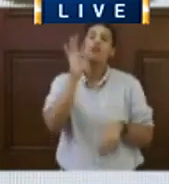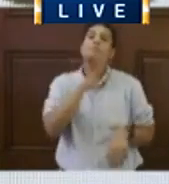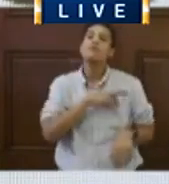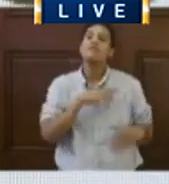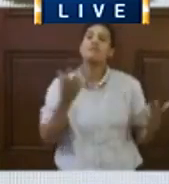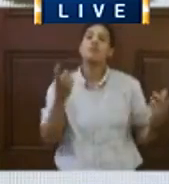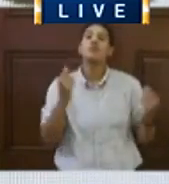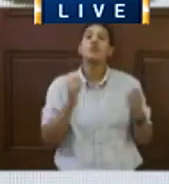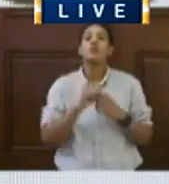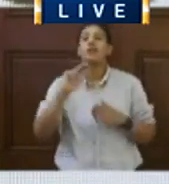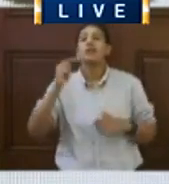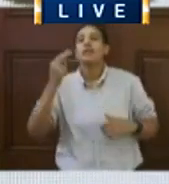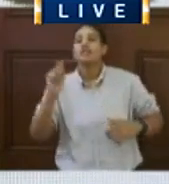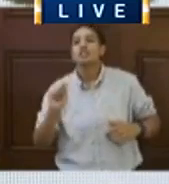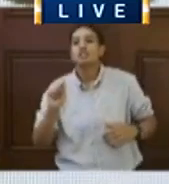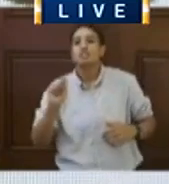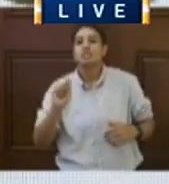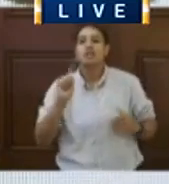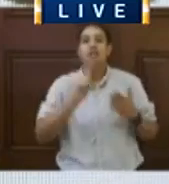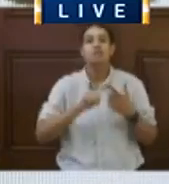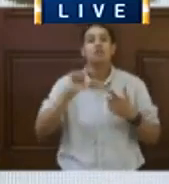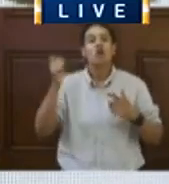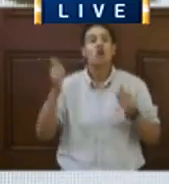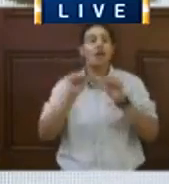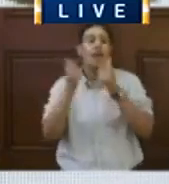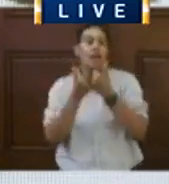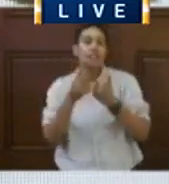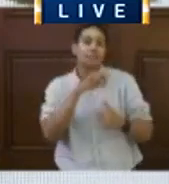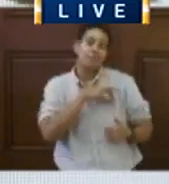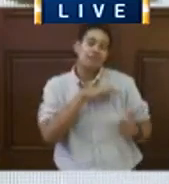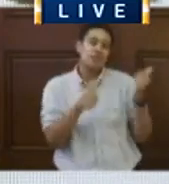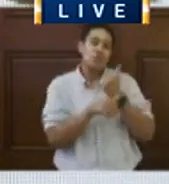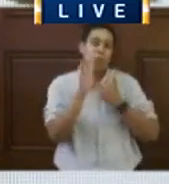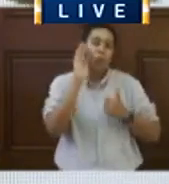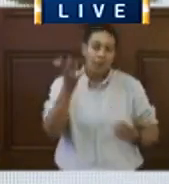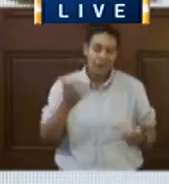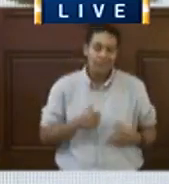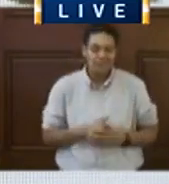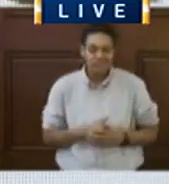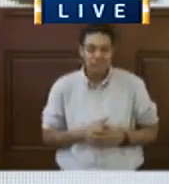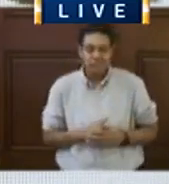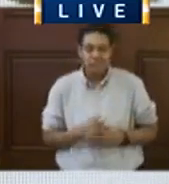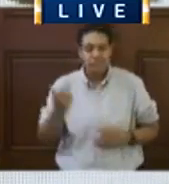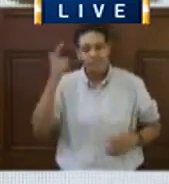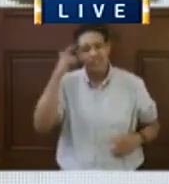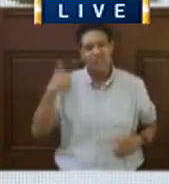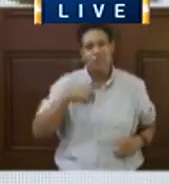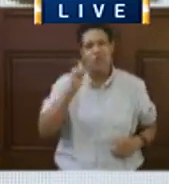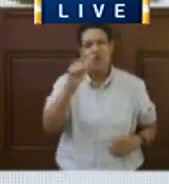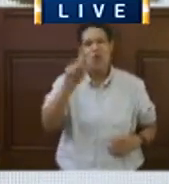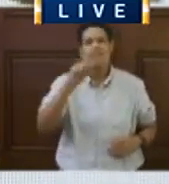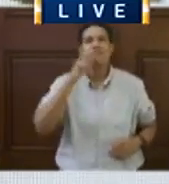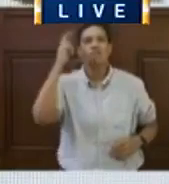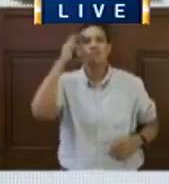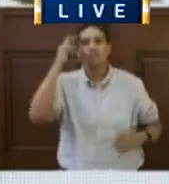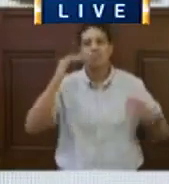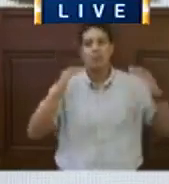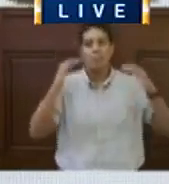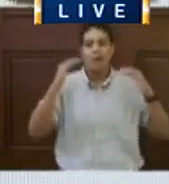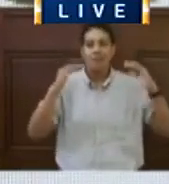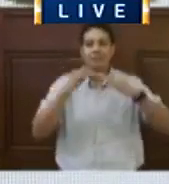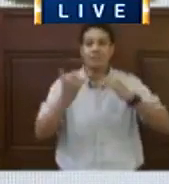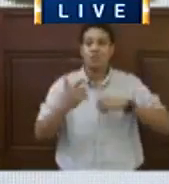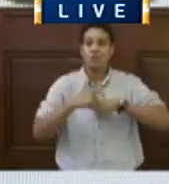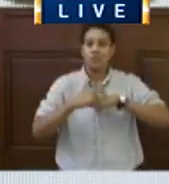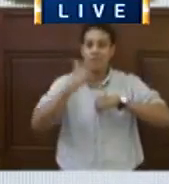NHD and other agencies as well. So I think we all have to be reasonable and balanced in this time of